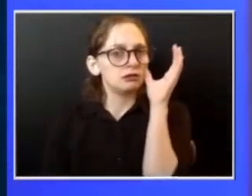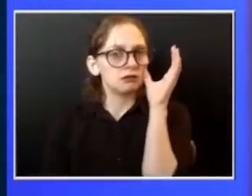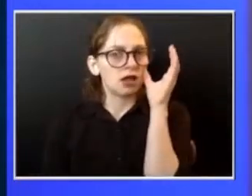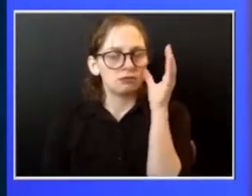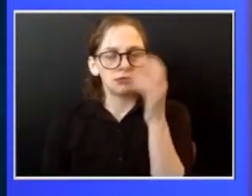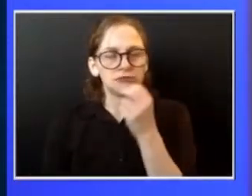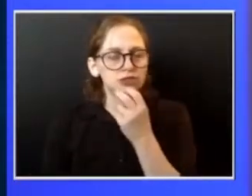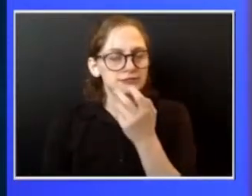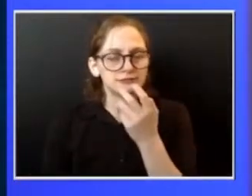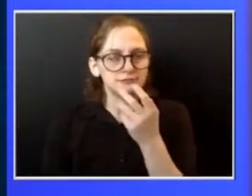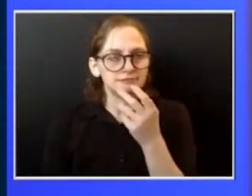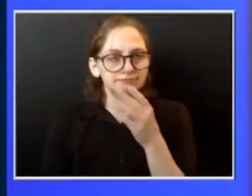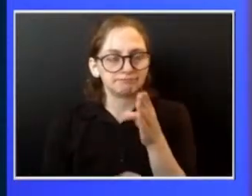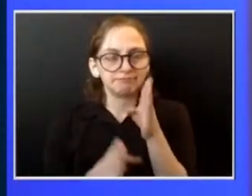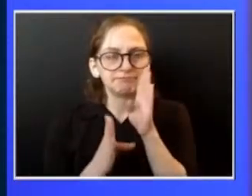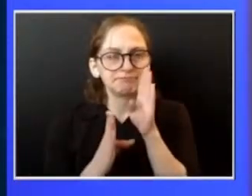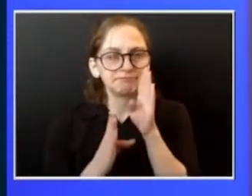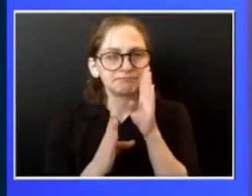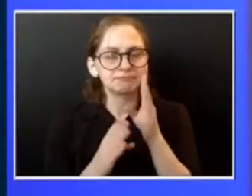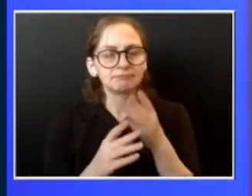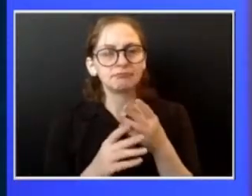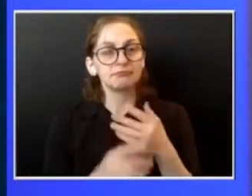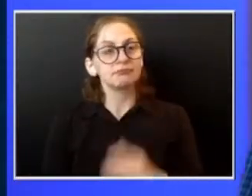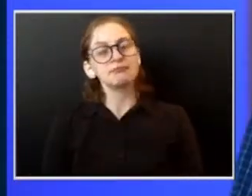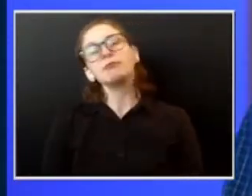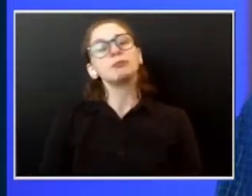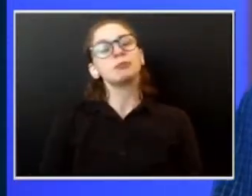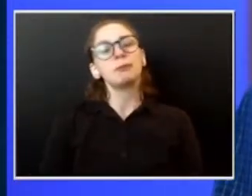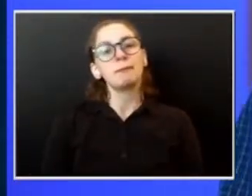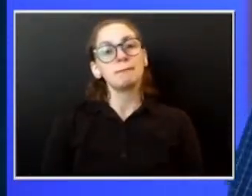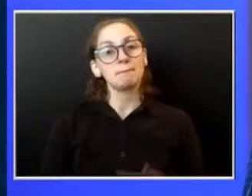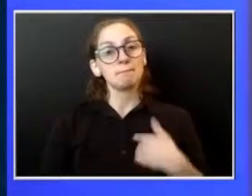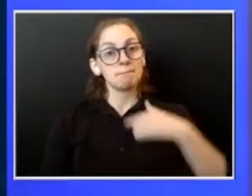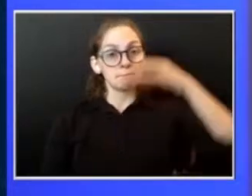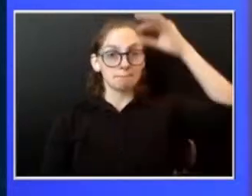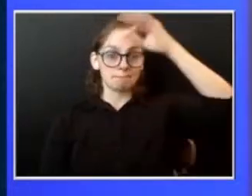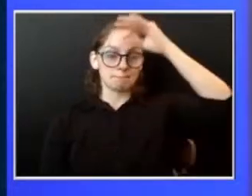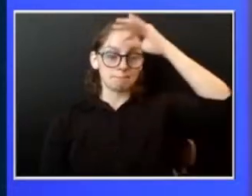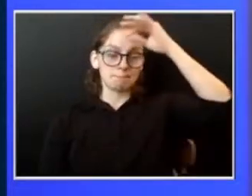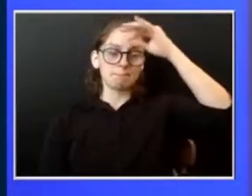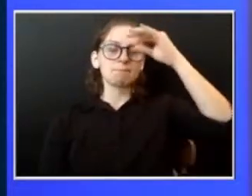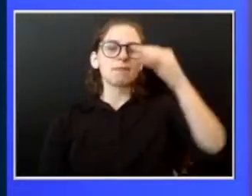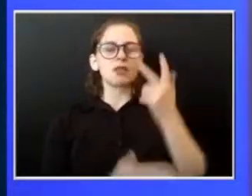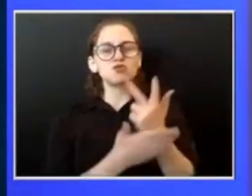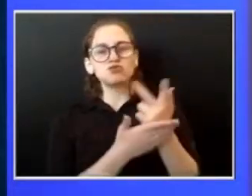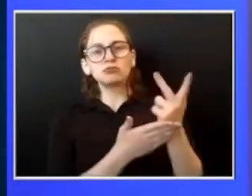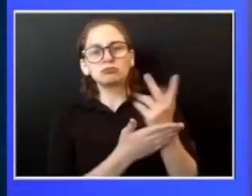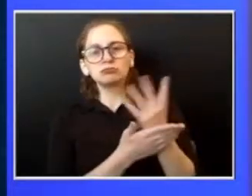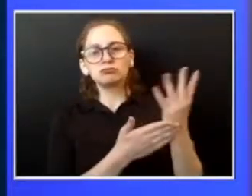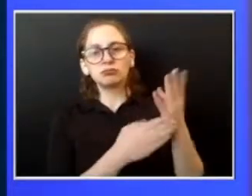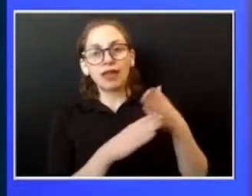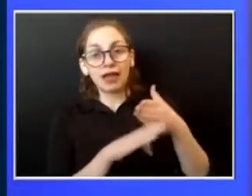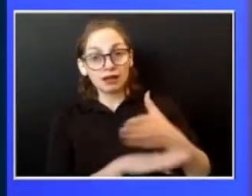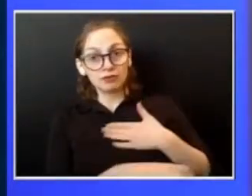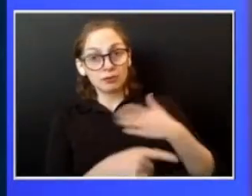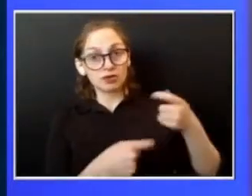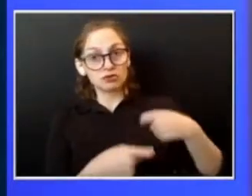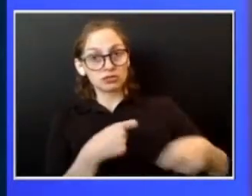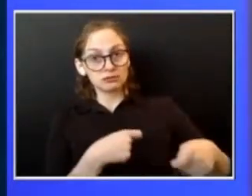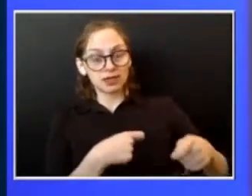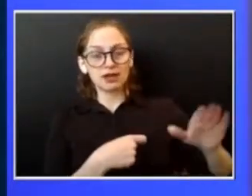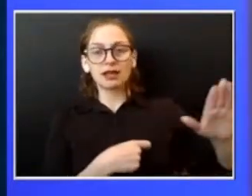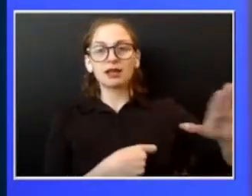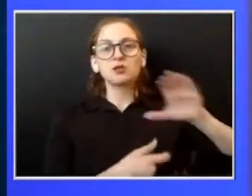Little did I know that about 3-4 weeks after the transplant, I get a call from his wife. And she